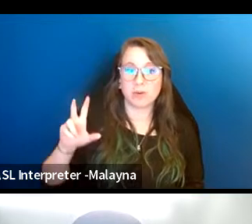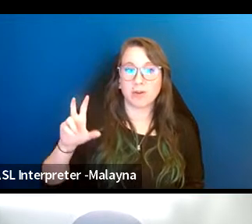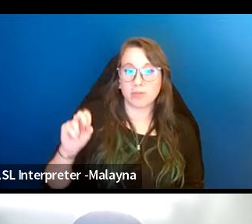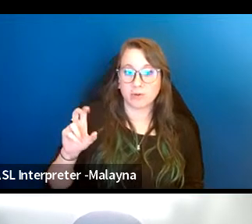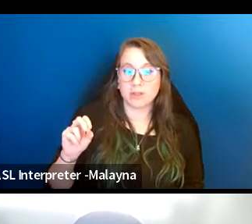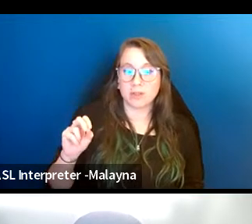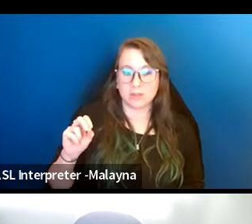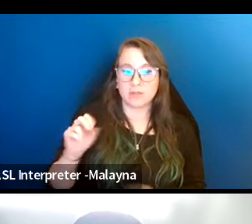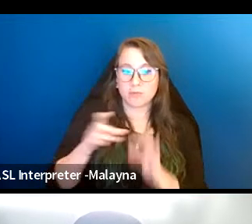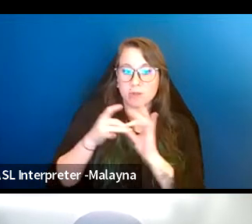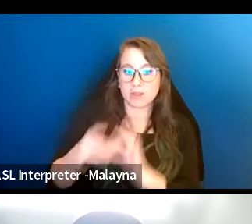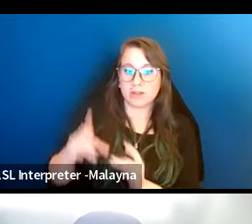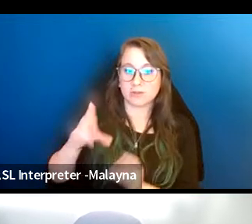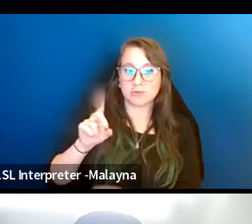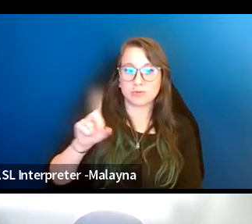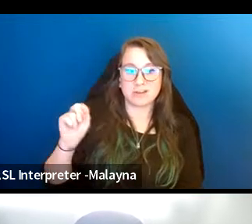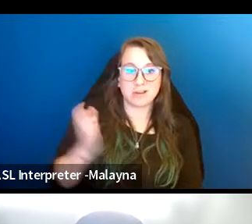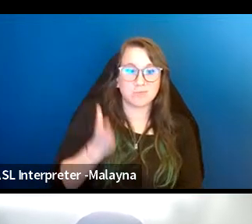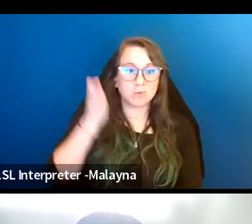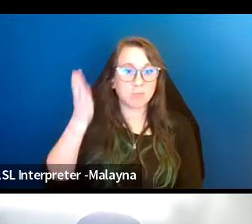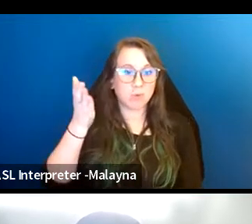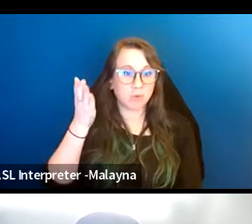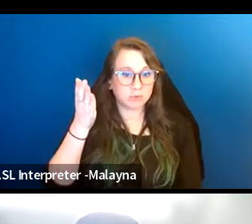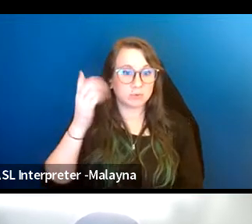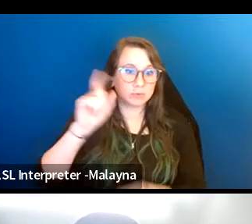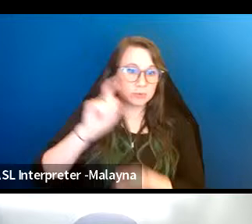regarding DDOT's proposal to